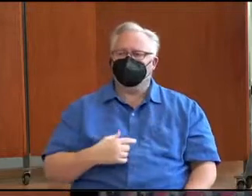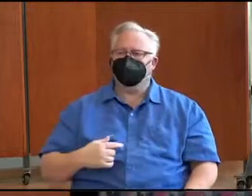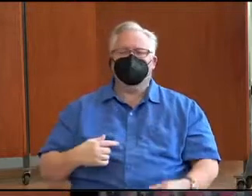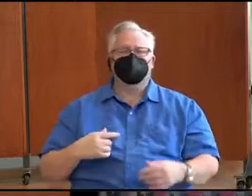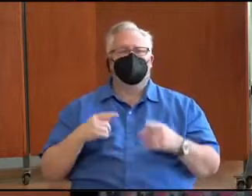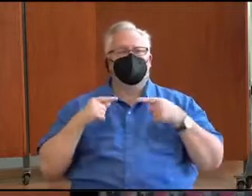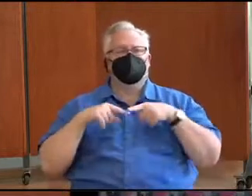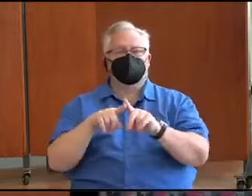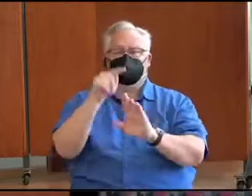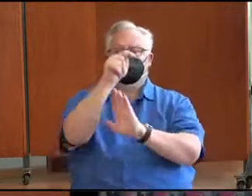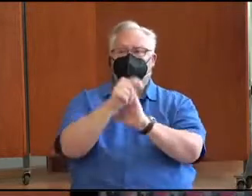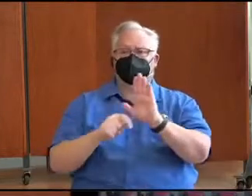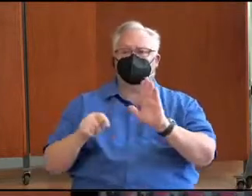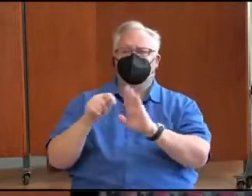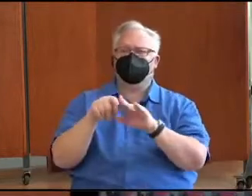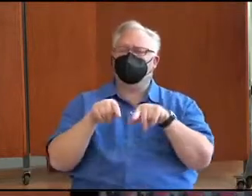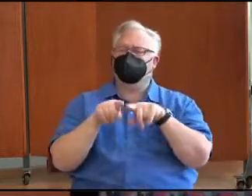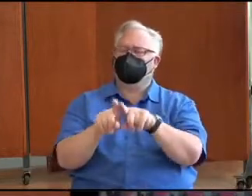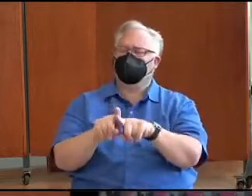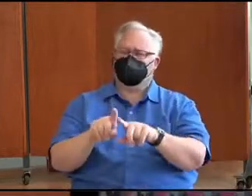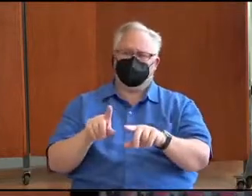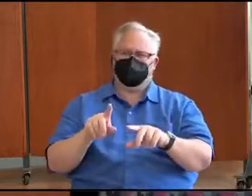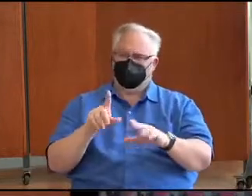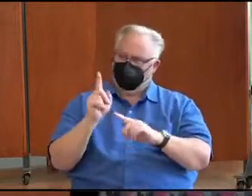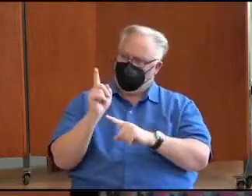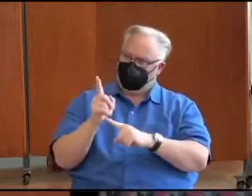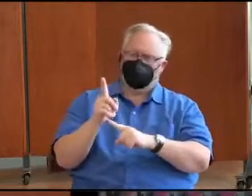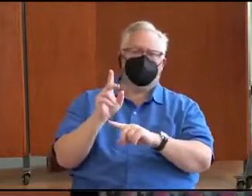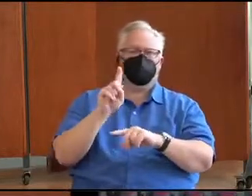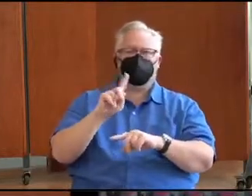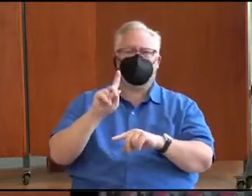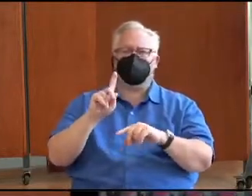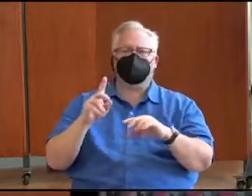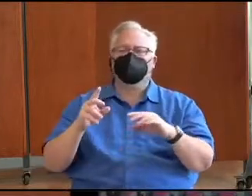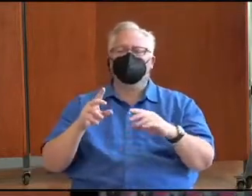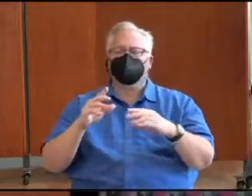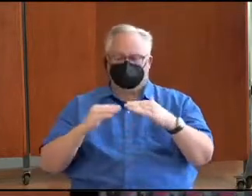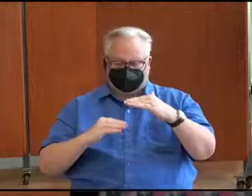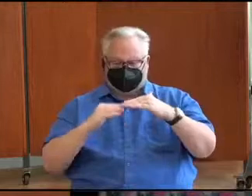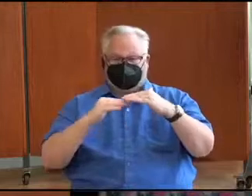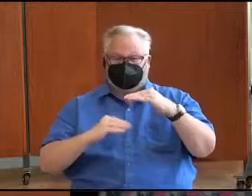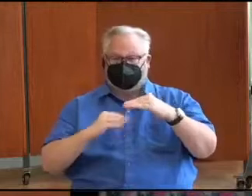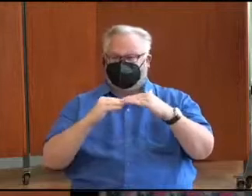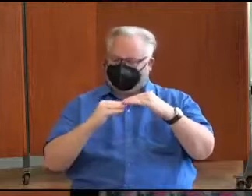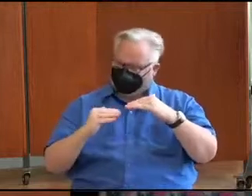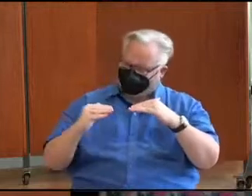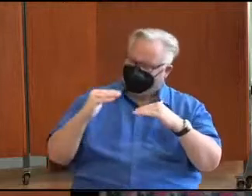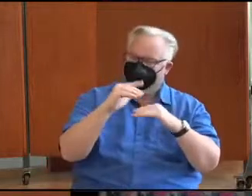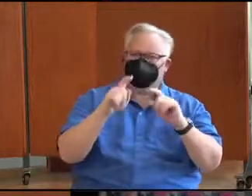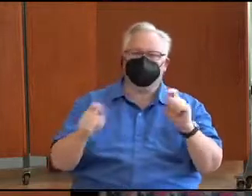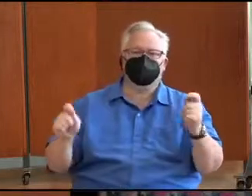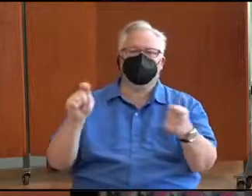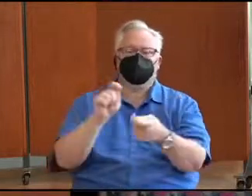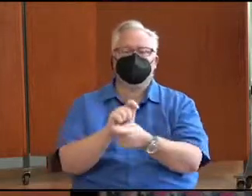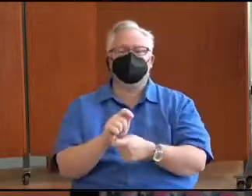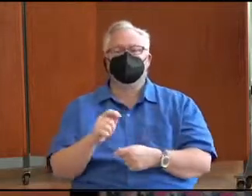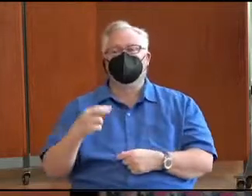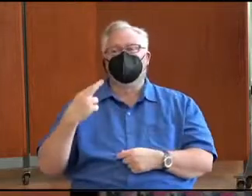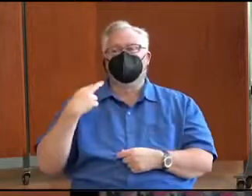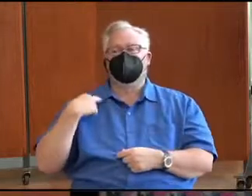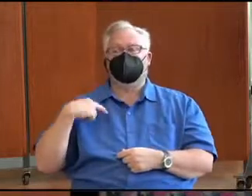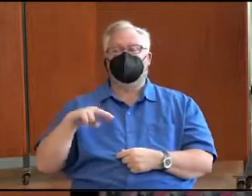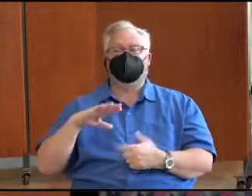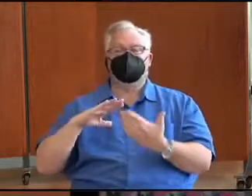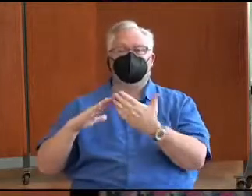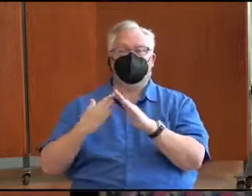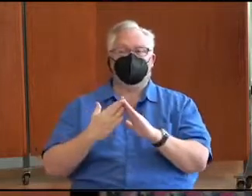we are in this time at a threshold moment, and we need religious communities that are willing to remain unsettled because